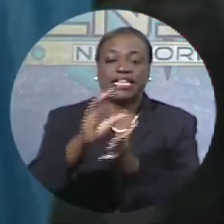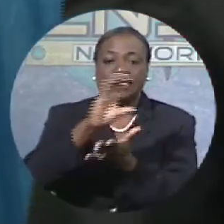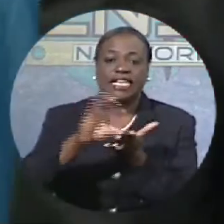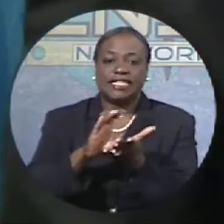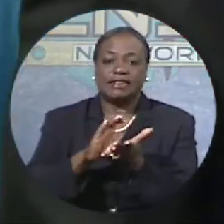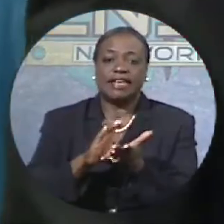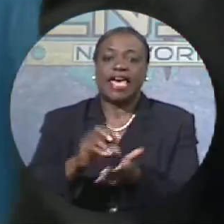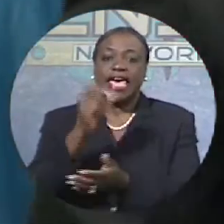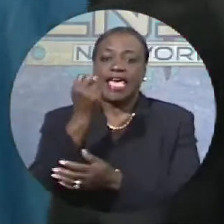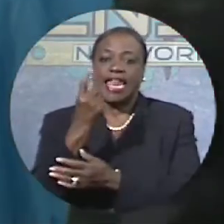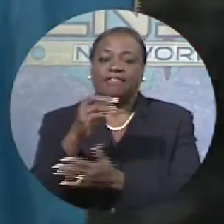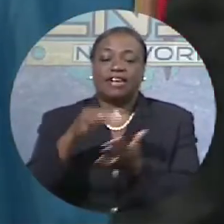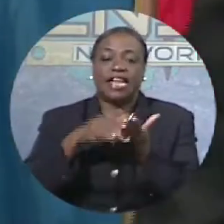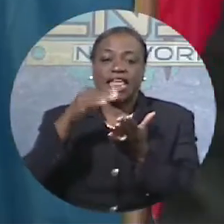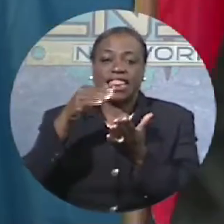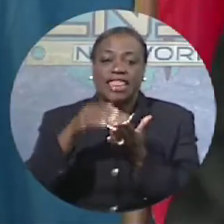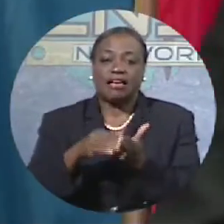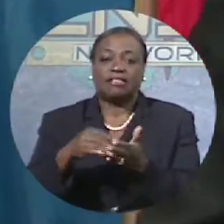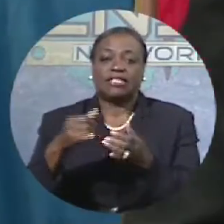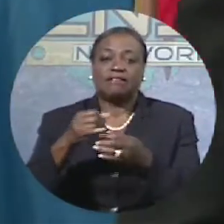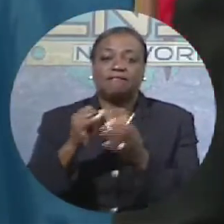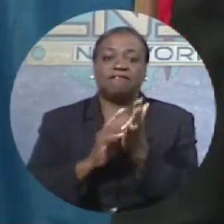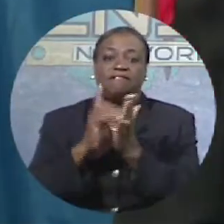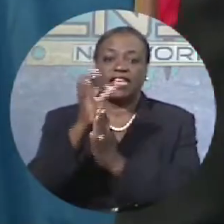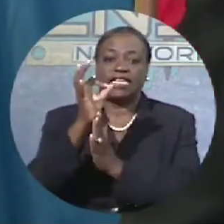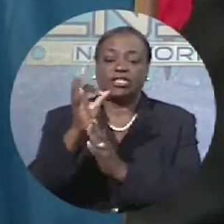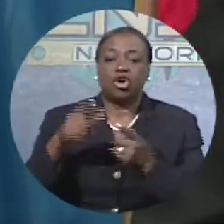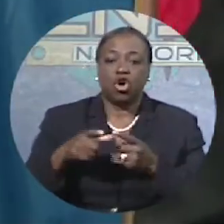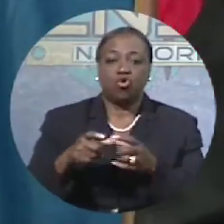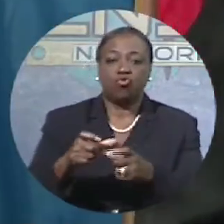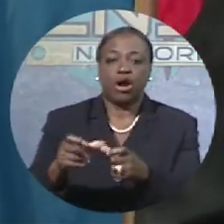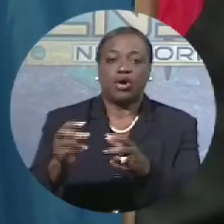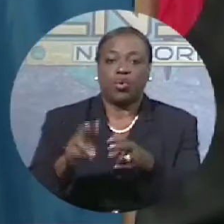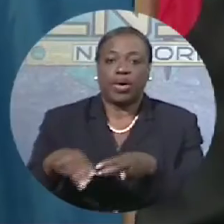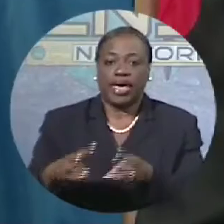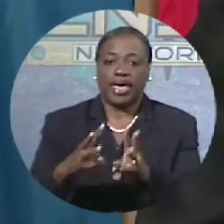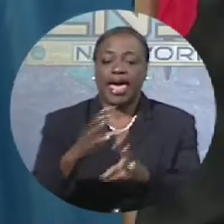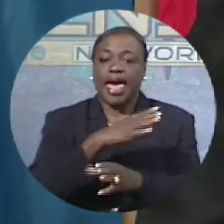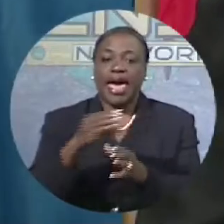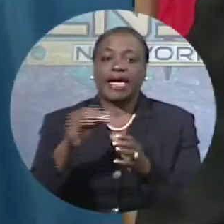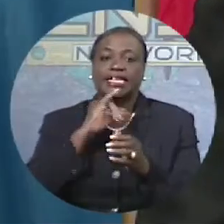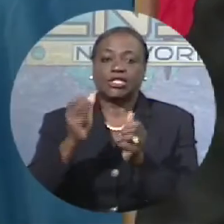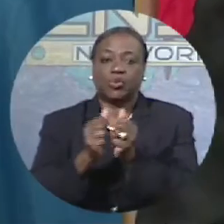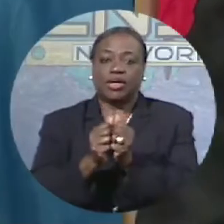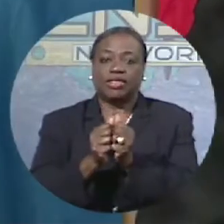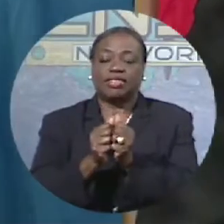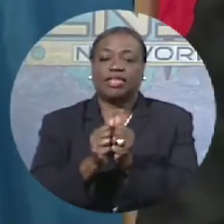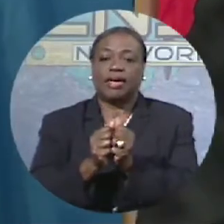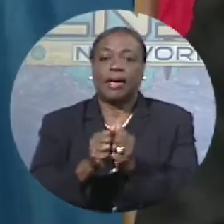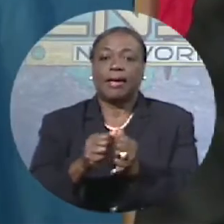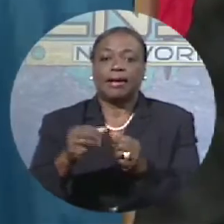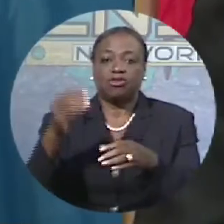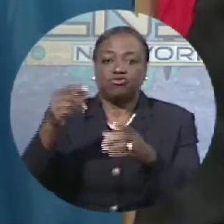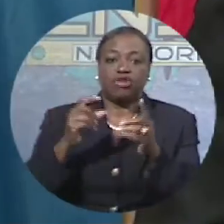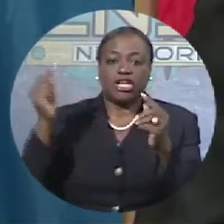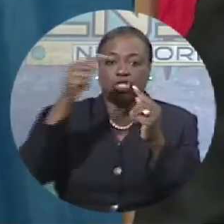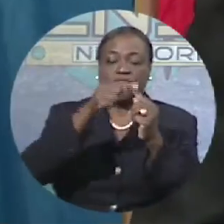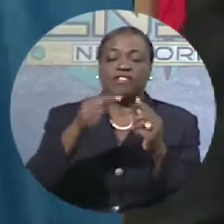runway which handles the largest aircraft in service and is within reach of major international